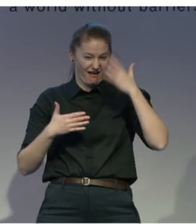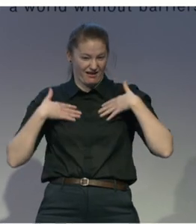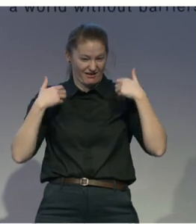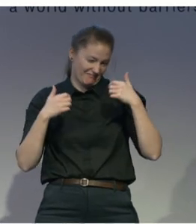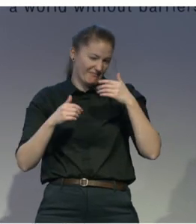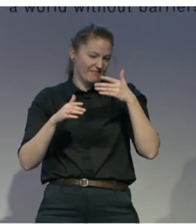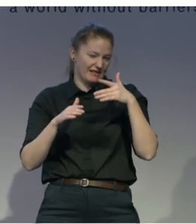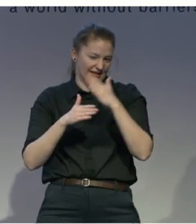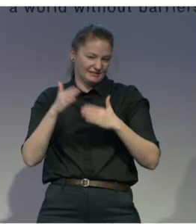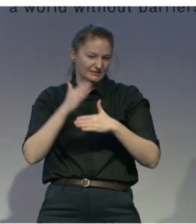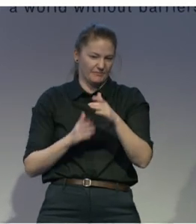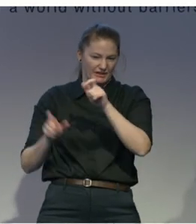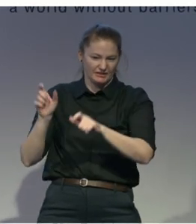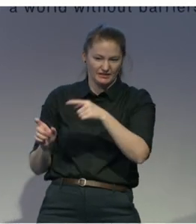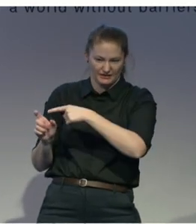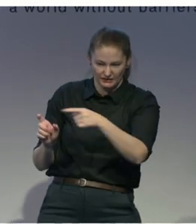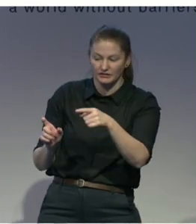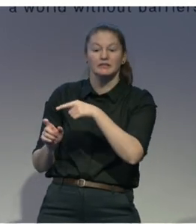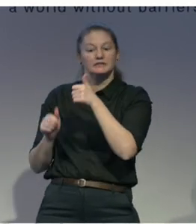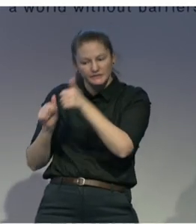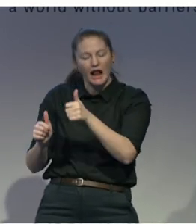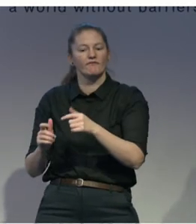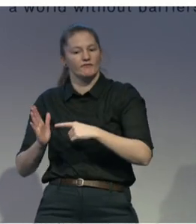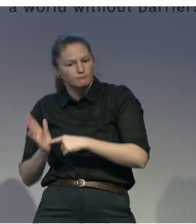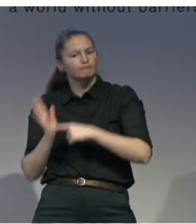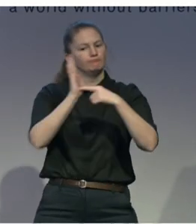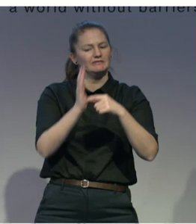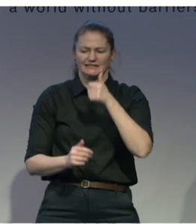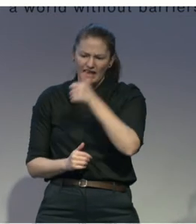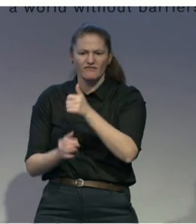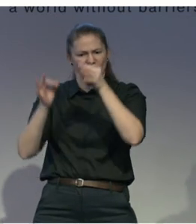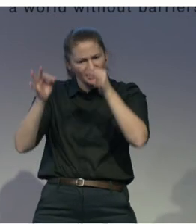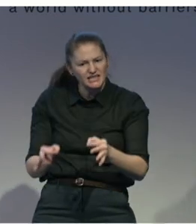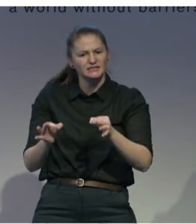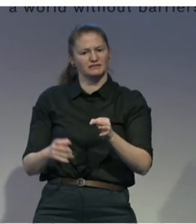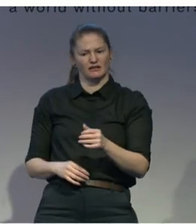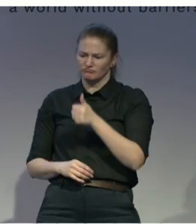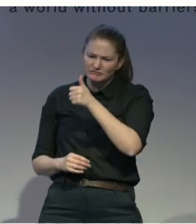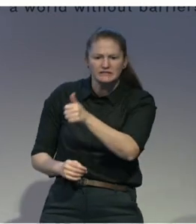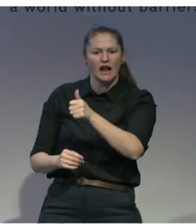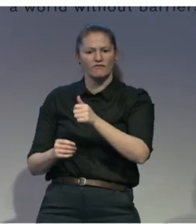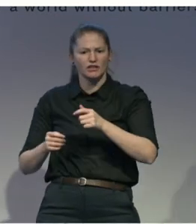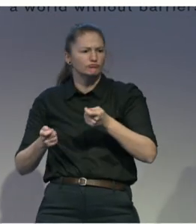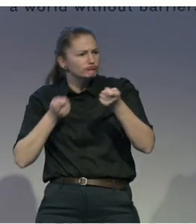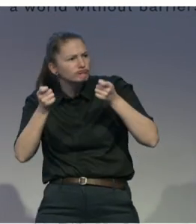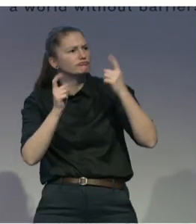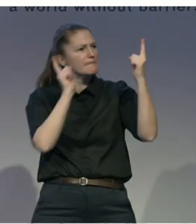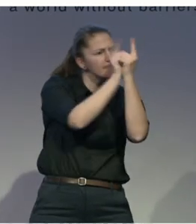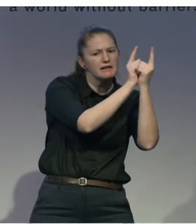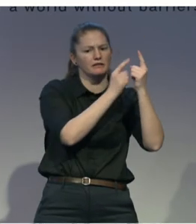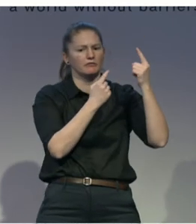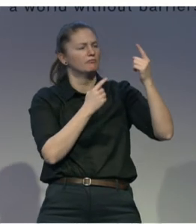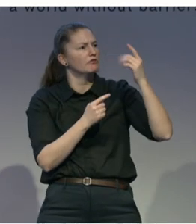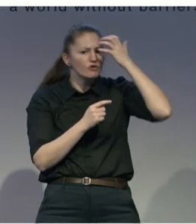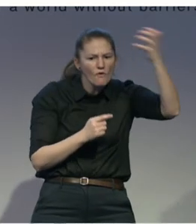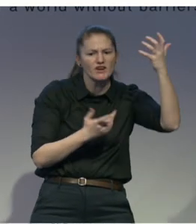make the decisions. They meet with authorities and they explain the things that they need. The